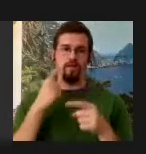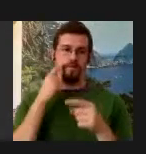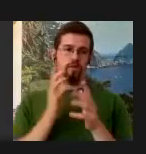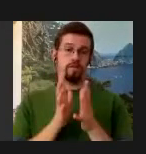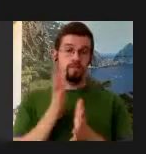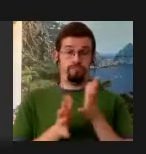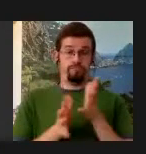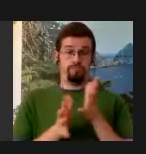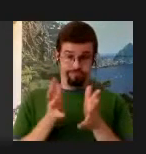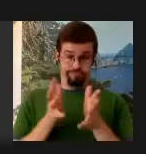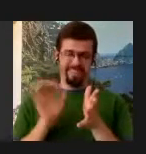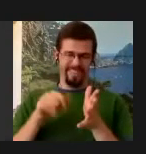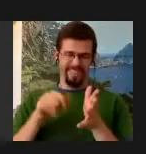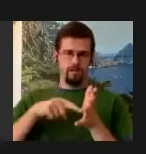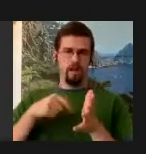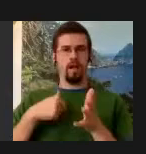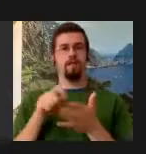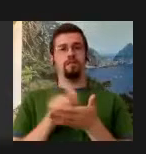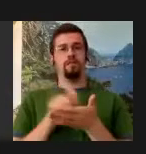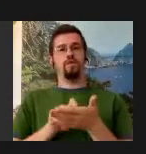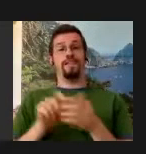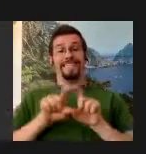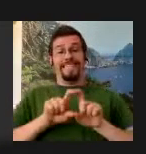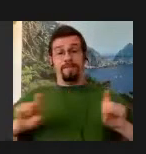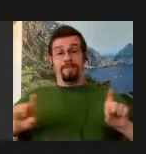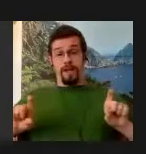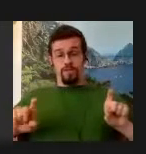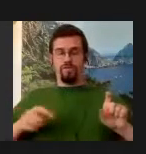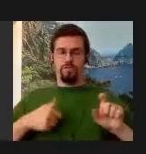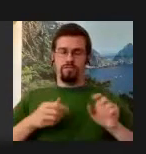sign writing and like subtitles. Wow.